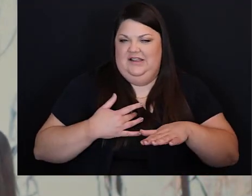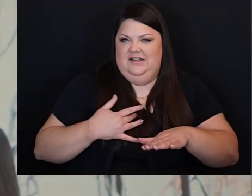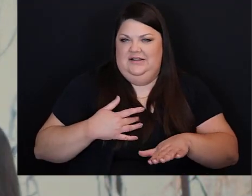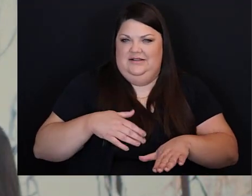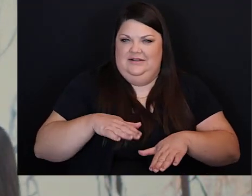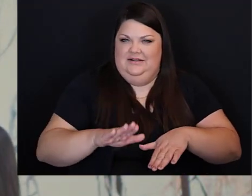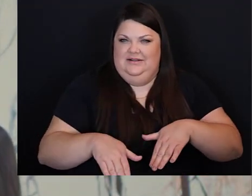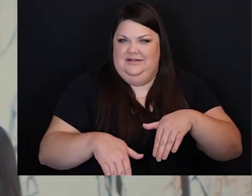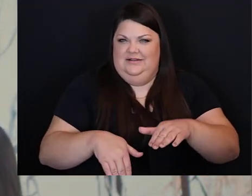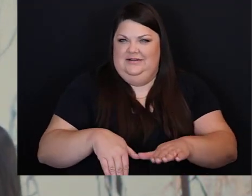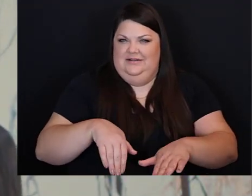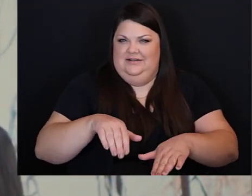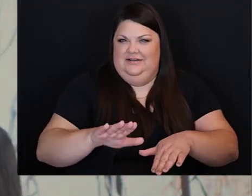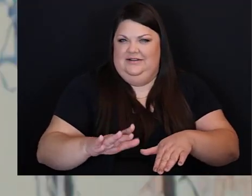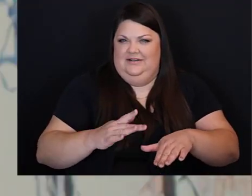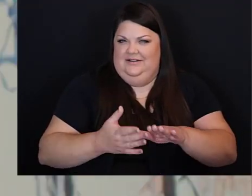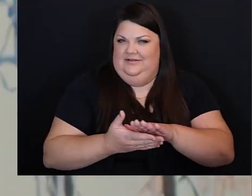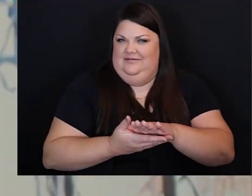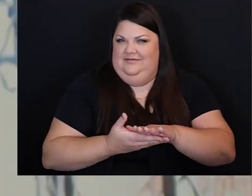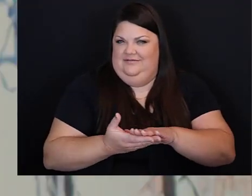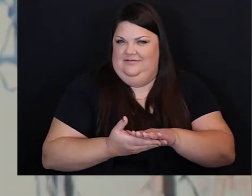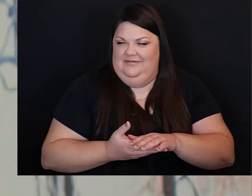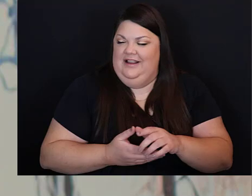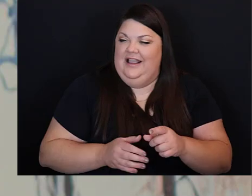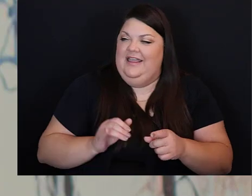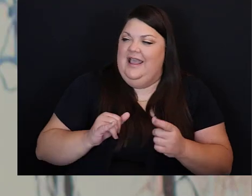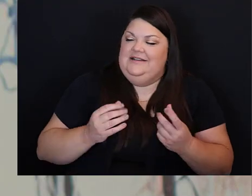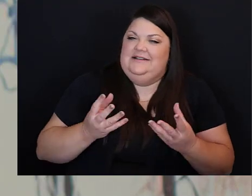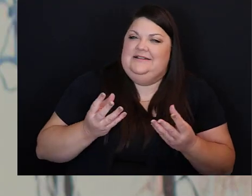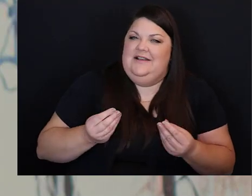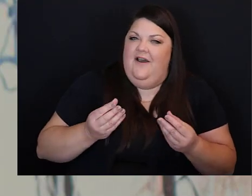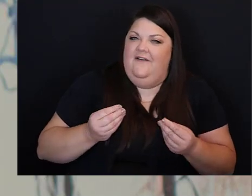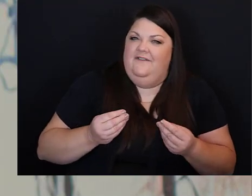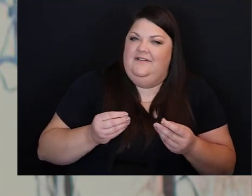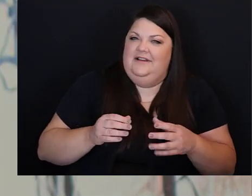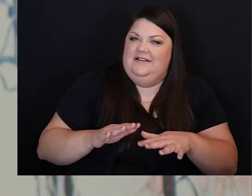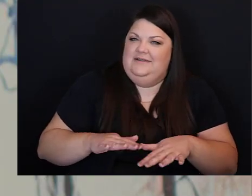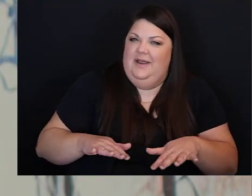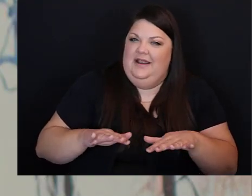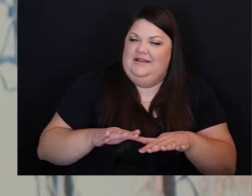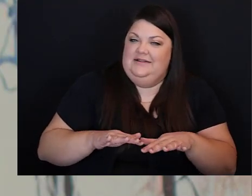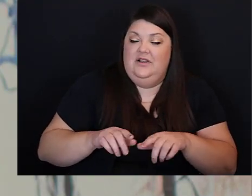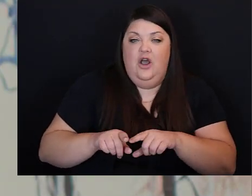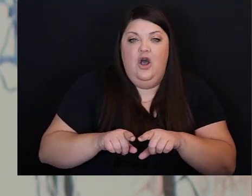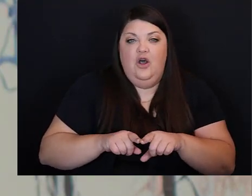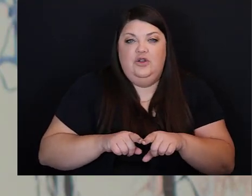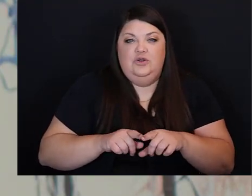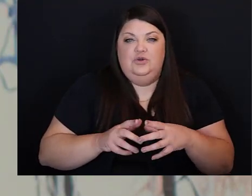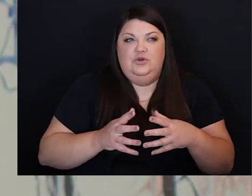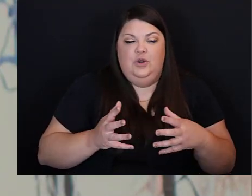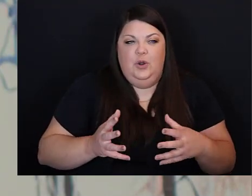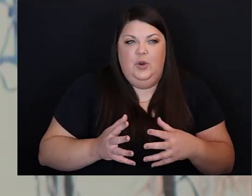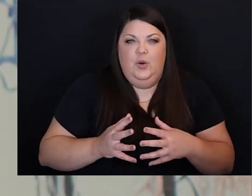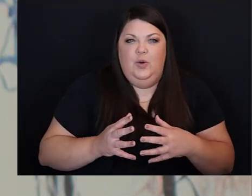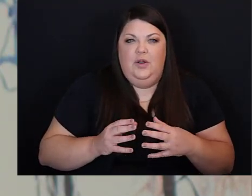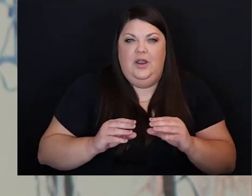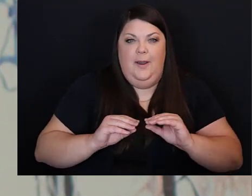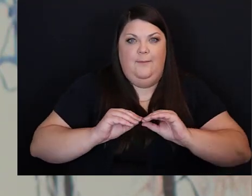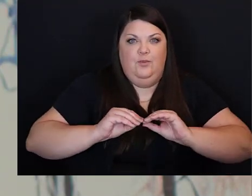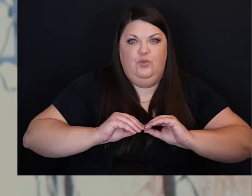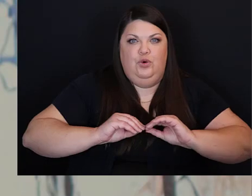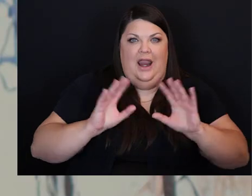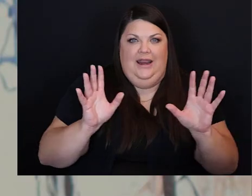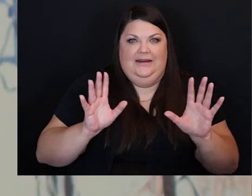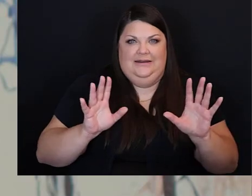feet is such a great feeling. It's the soft space. Yeah. And it's also so